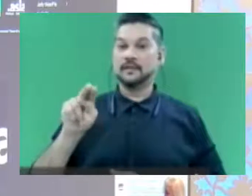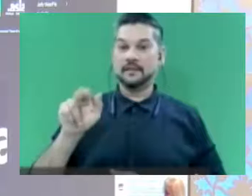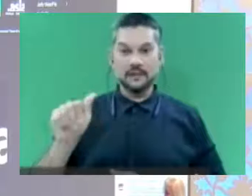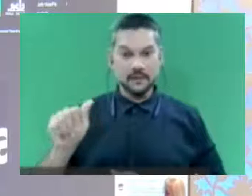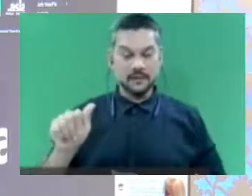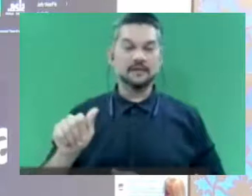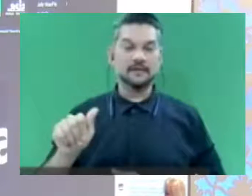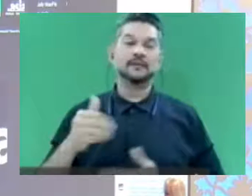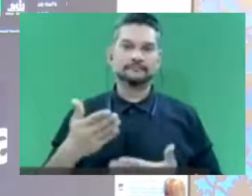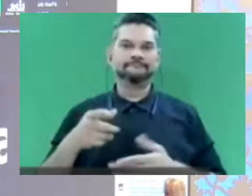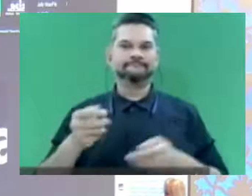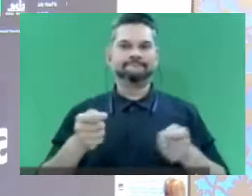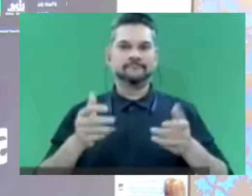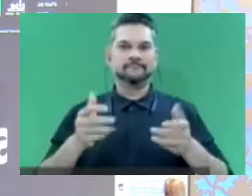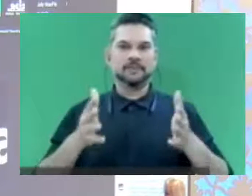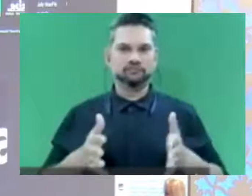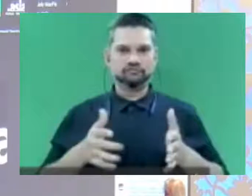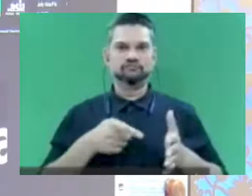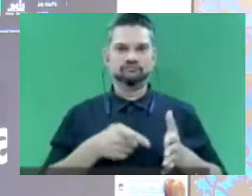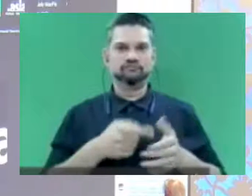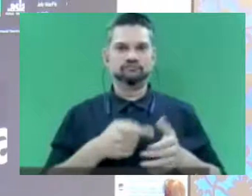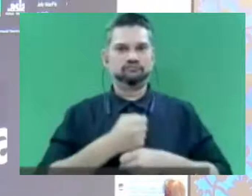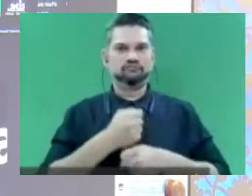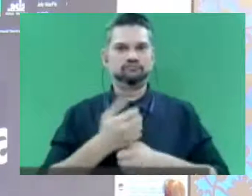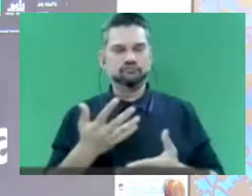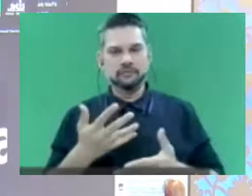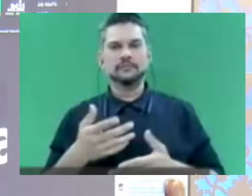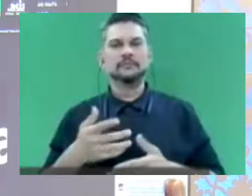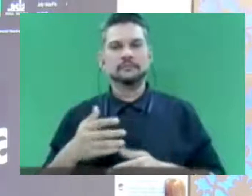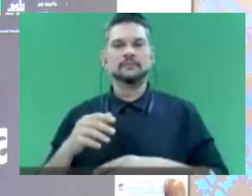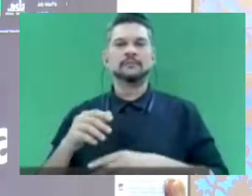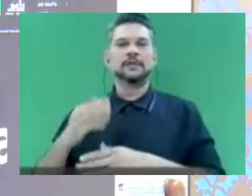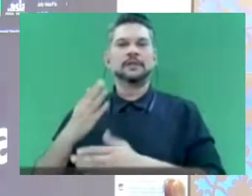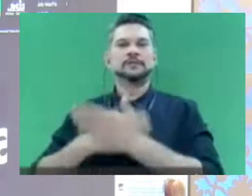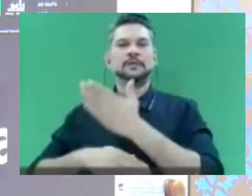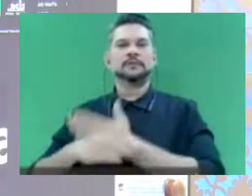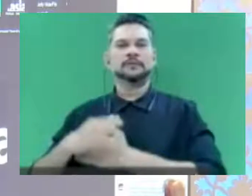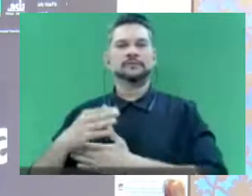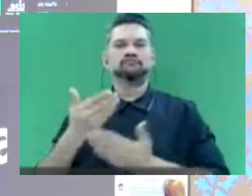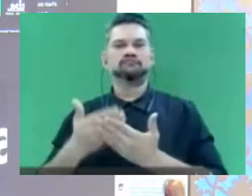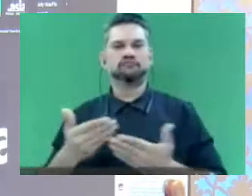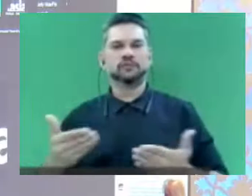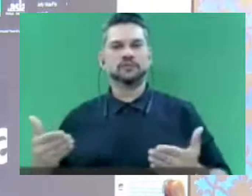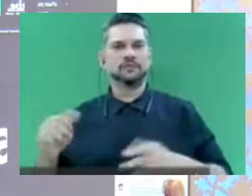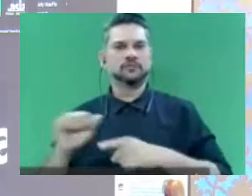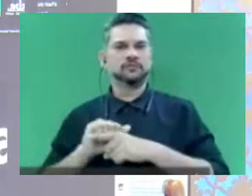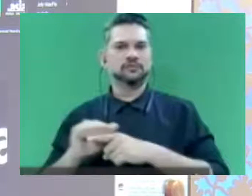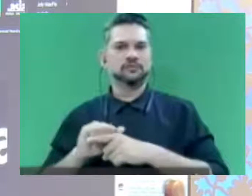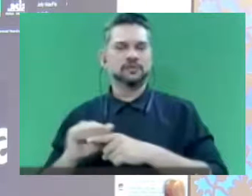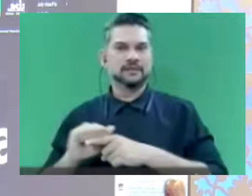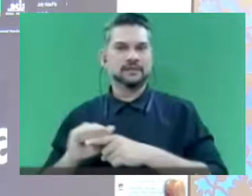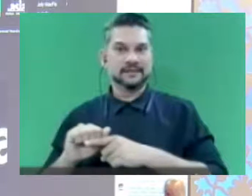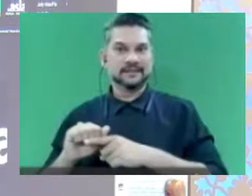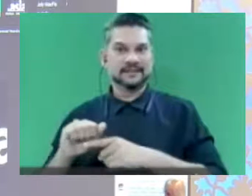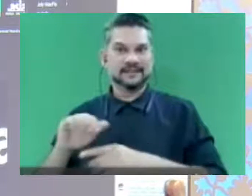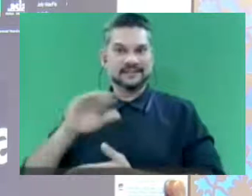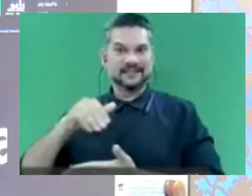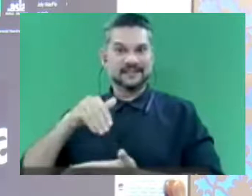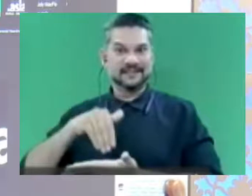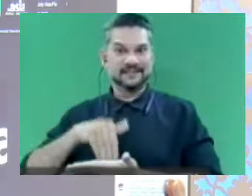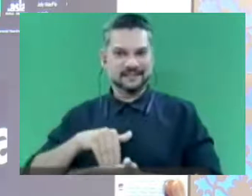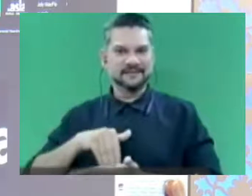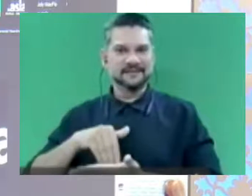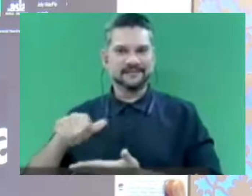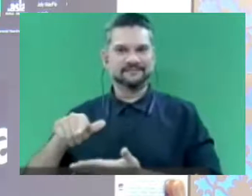of Disability Resource and Training Center at the Employers Federation of Ceylon, and